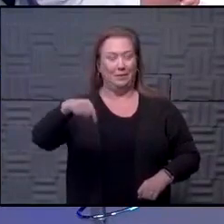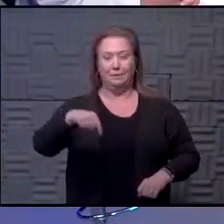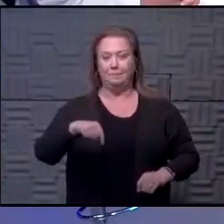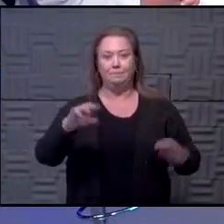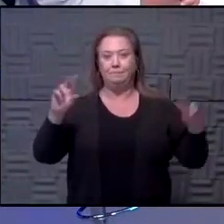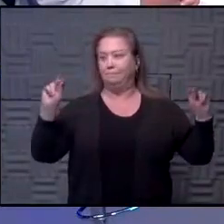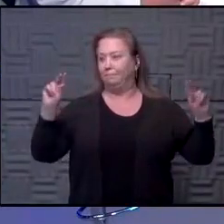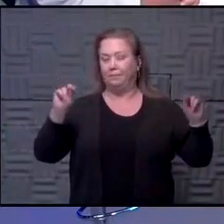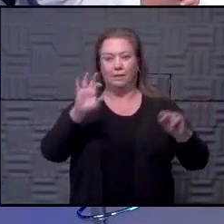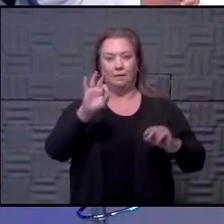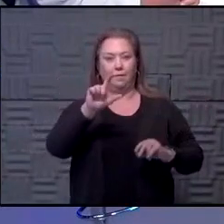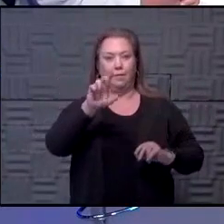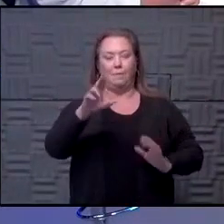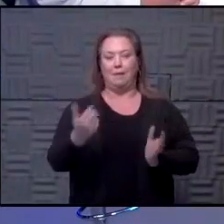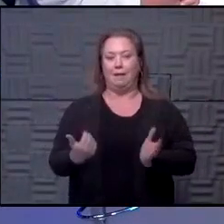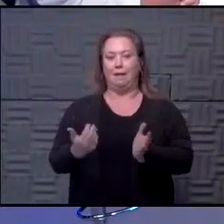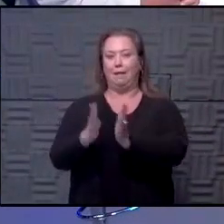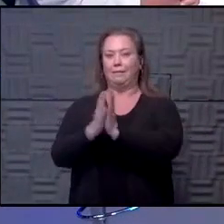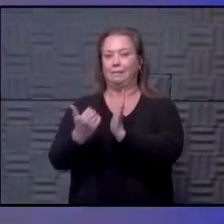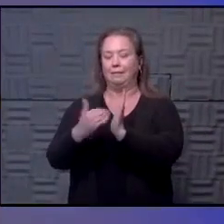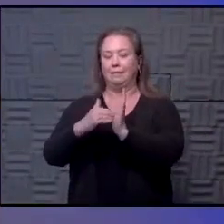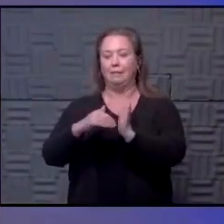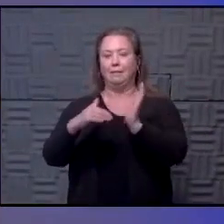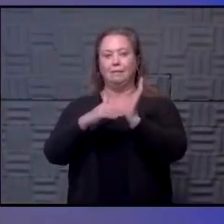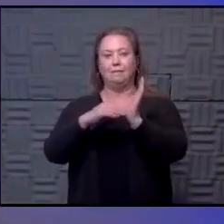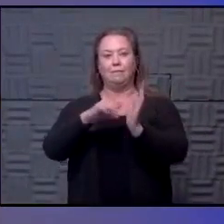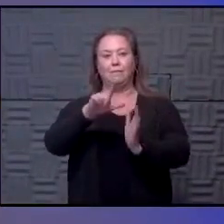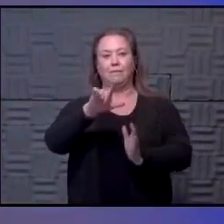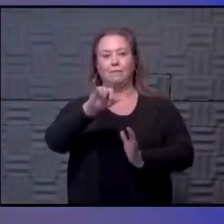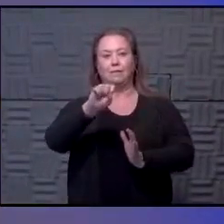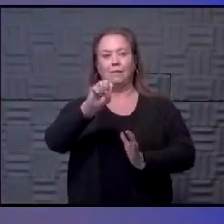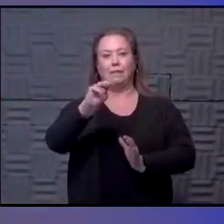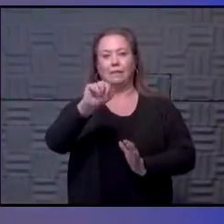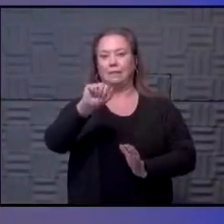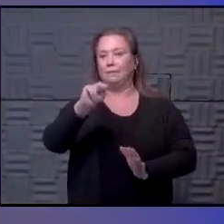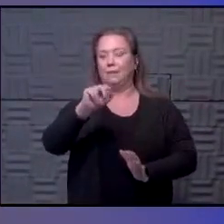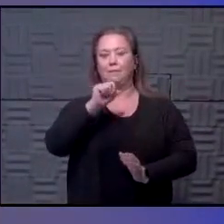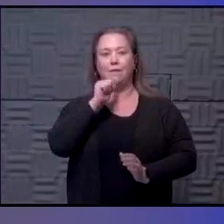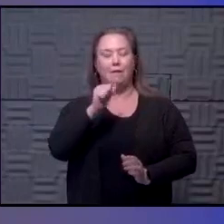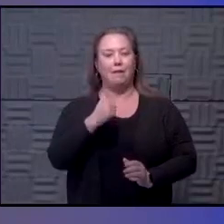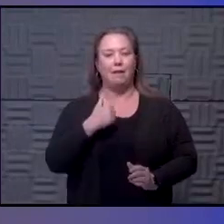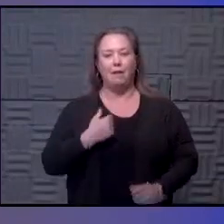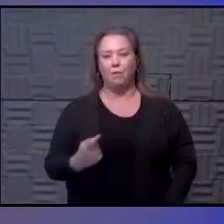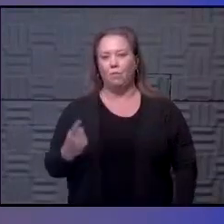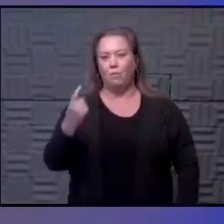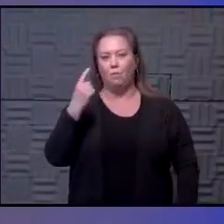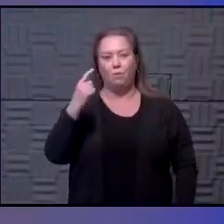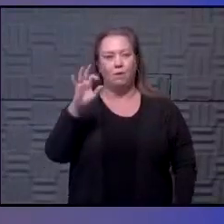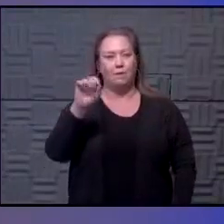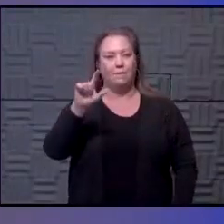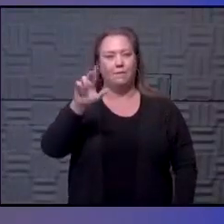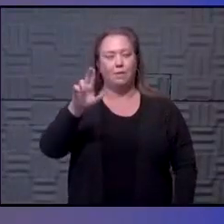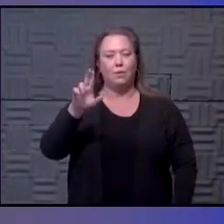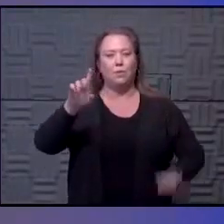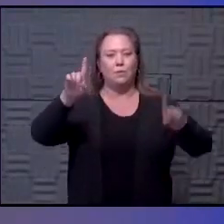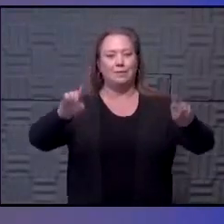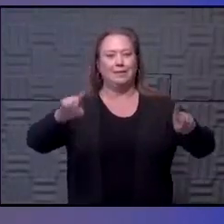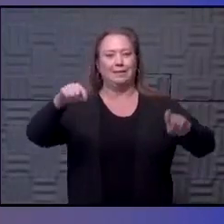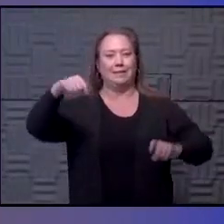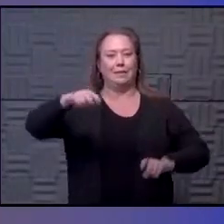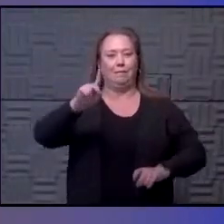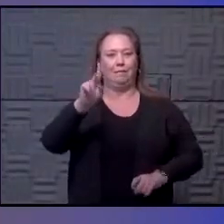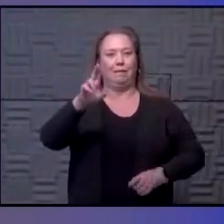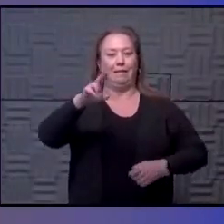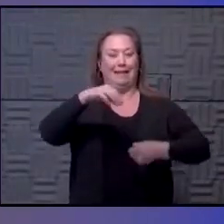No, and I need to ask again, but when I talked to Dr. Leesman a couple weeks ago, we had not had a single influenza case tested within our facility,